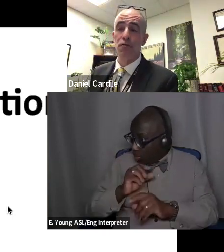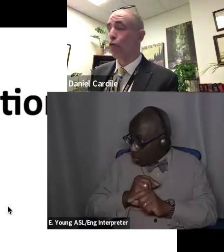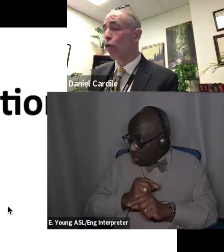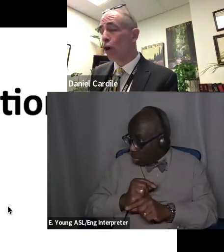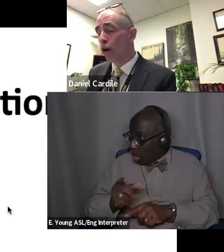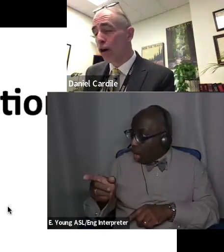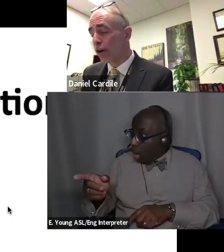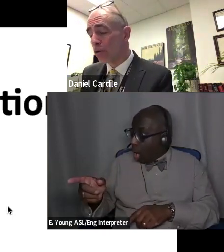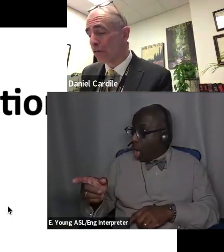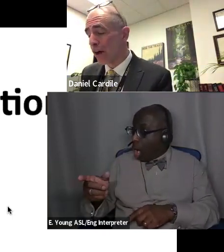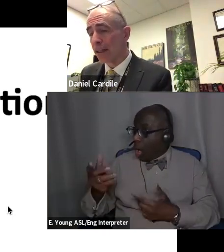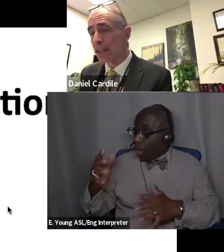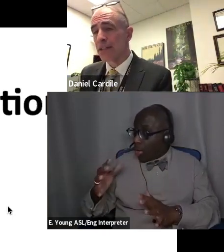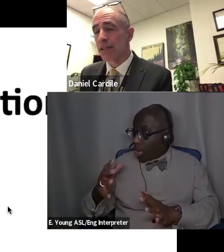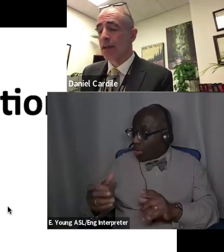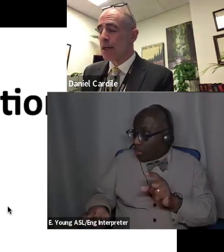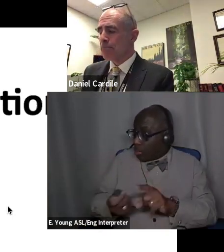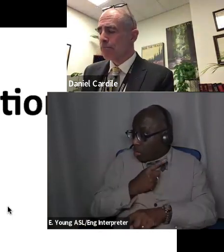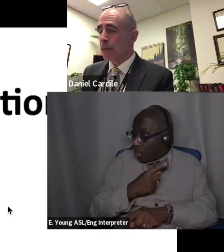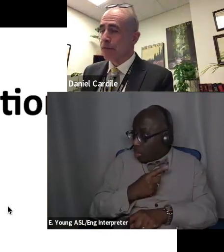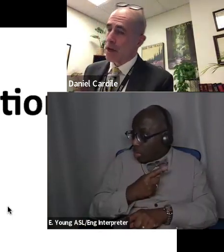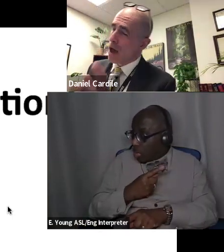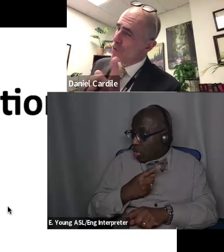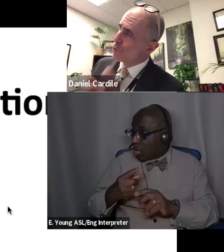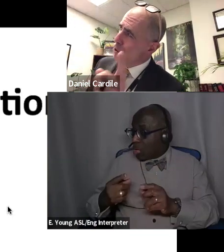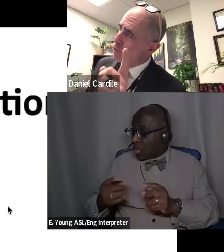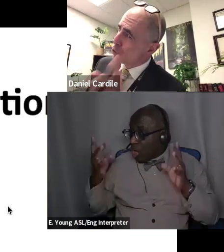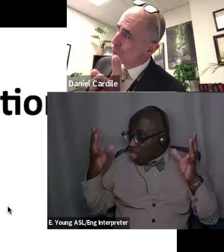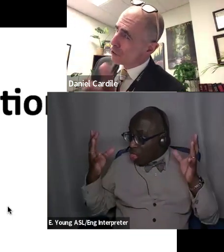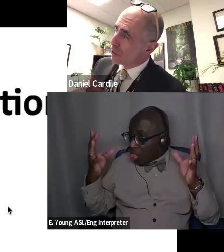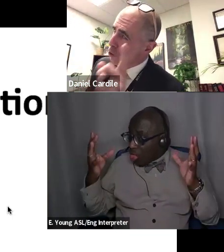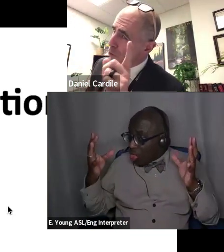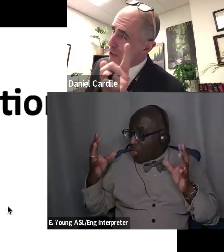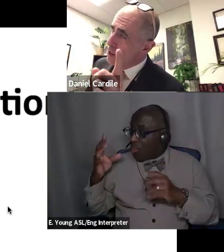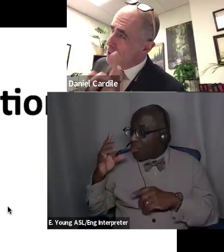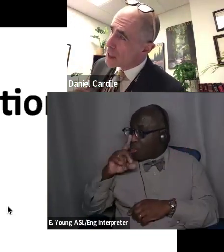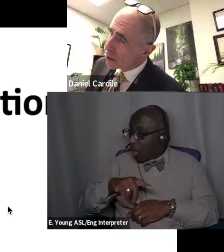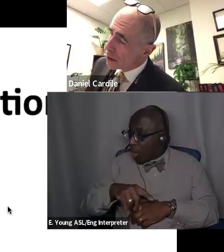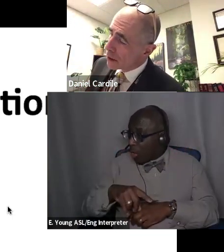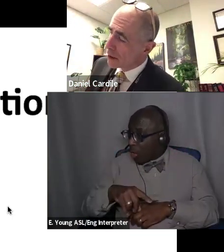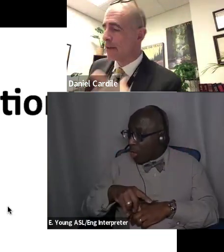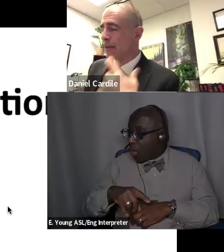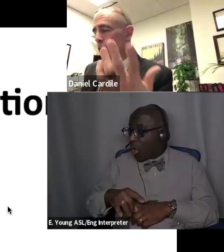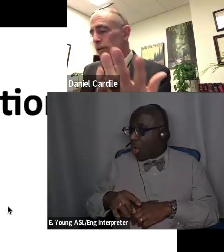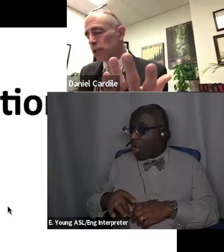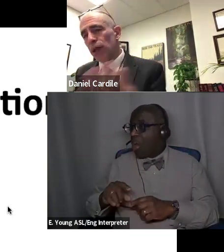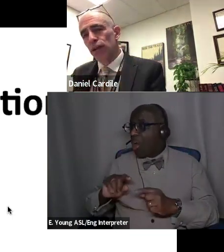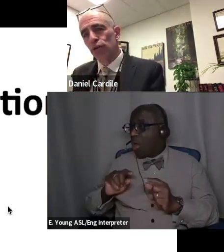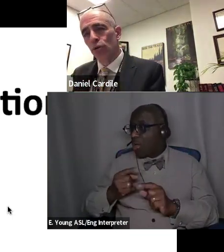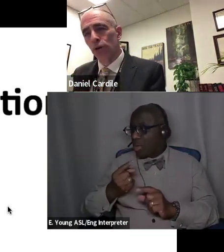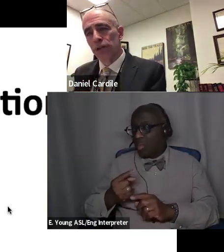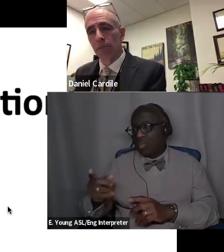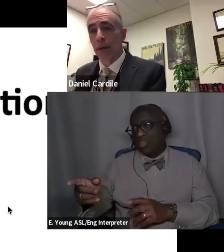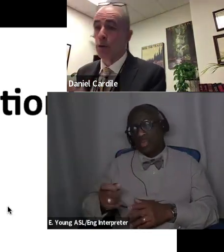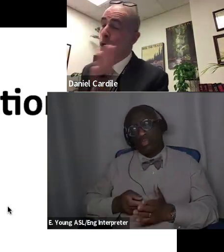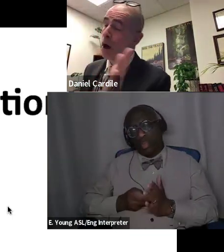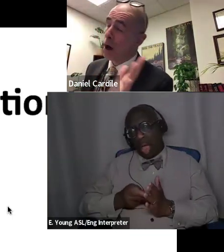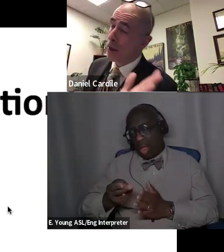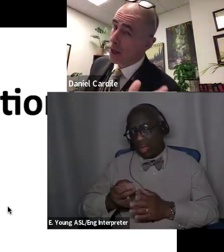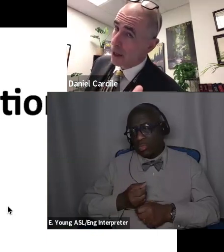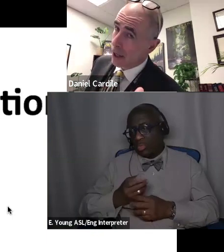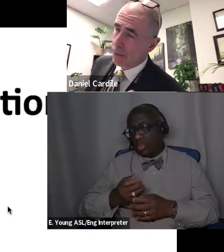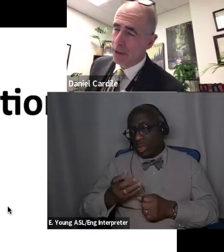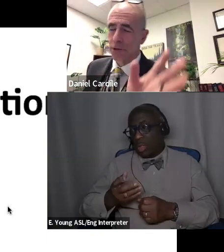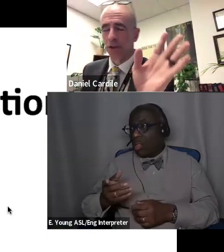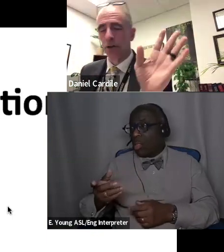crimes of fraud or violence. If you have, just be truthful, no big deal. You can explain in court as to maybe